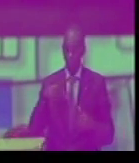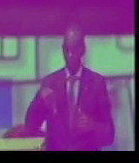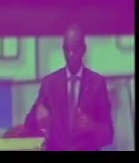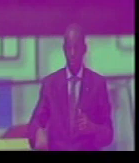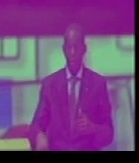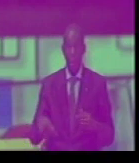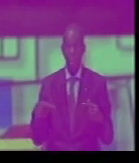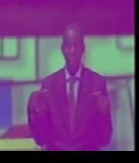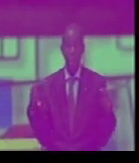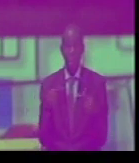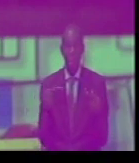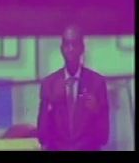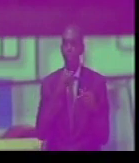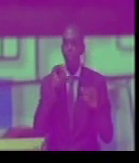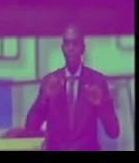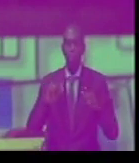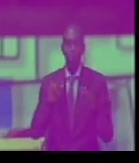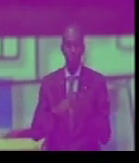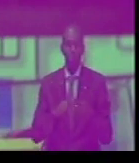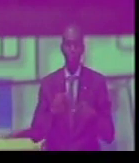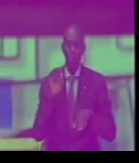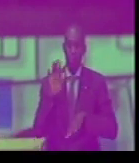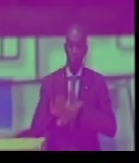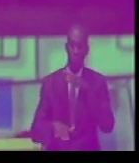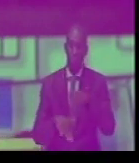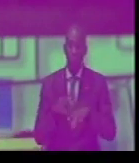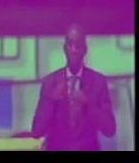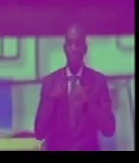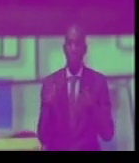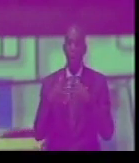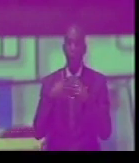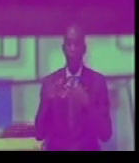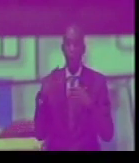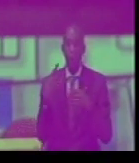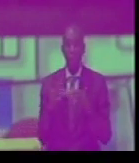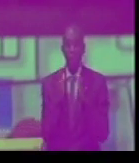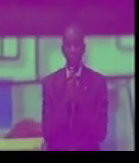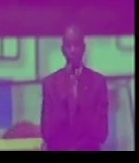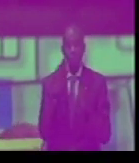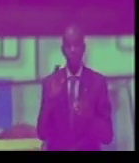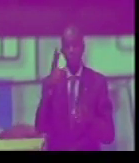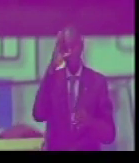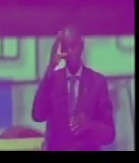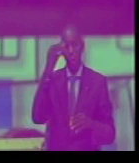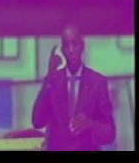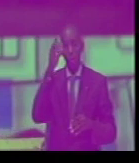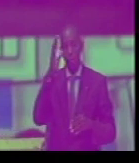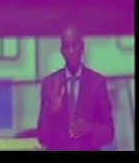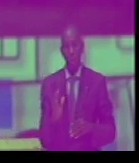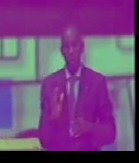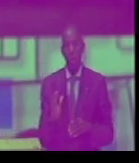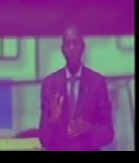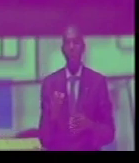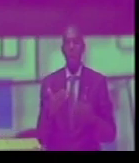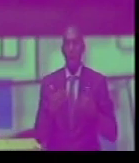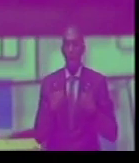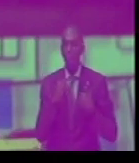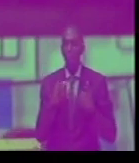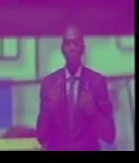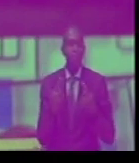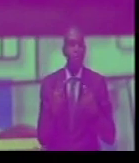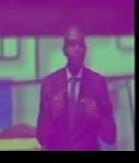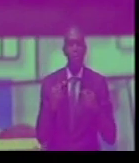having severe leg pains and not able to walk. But after the prayer of the man of